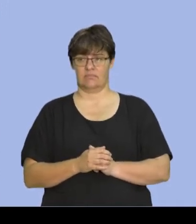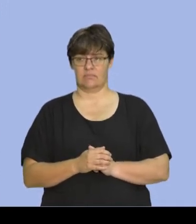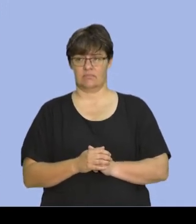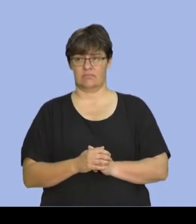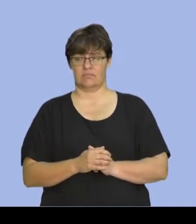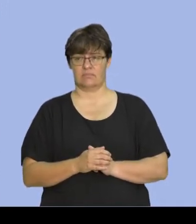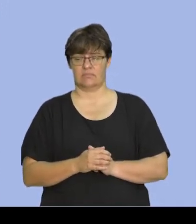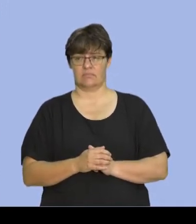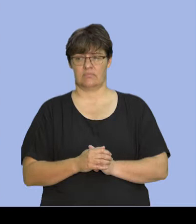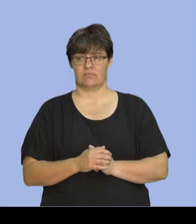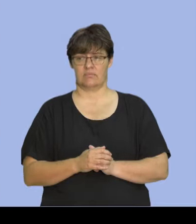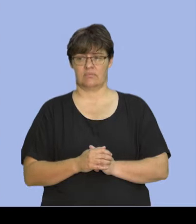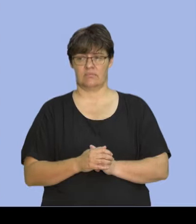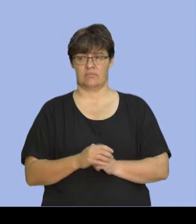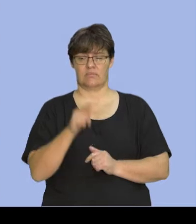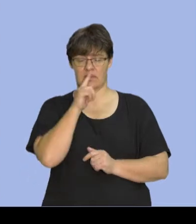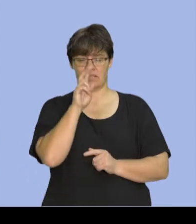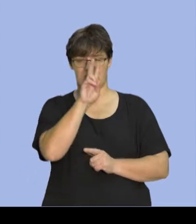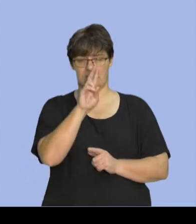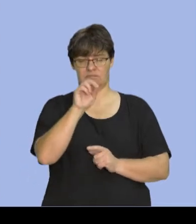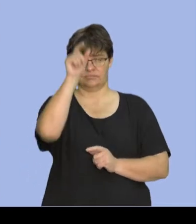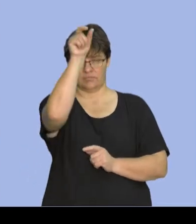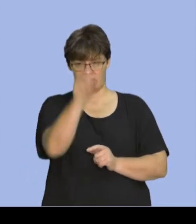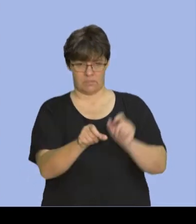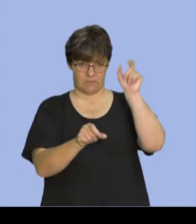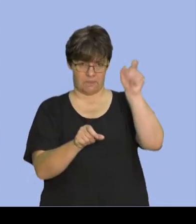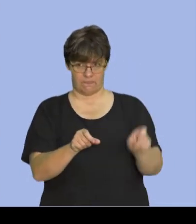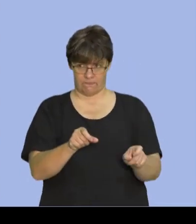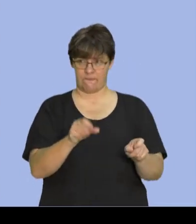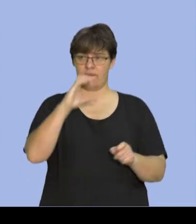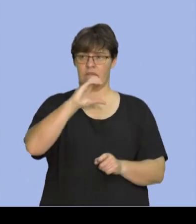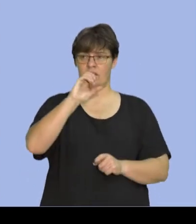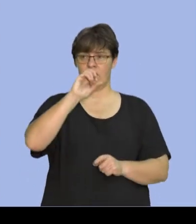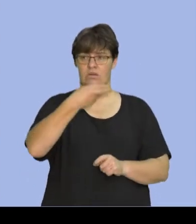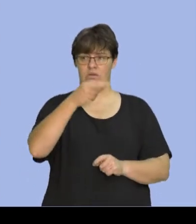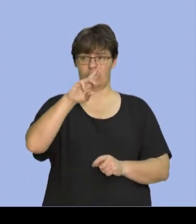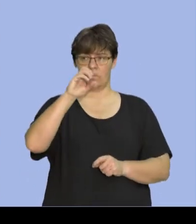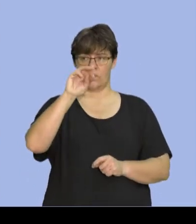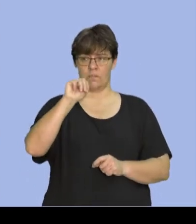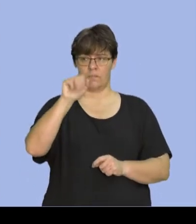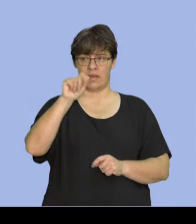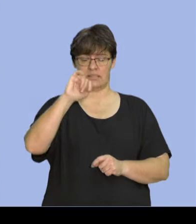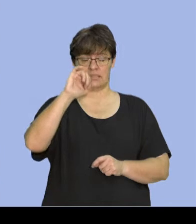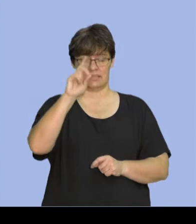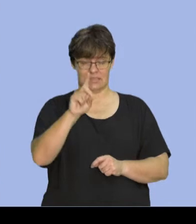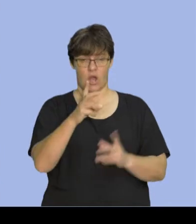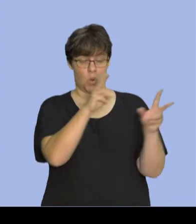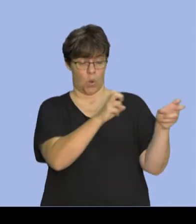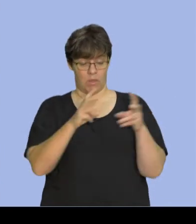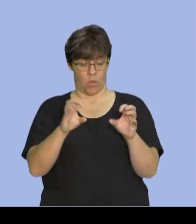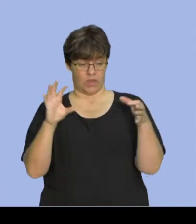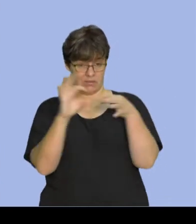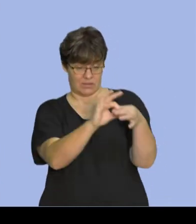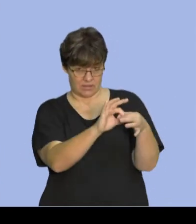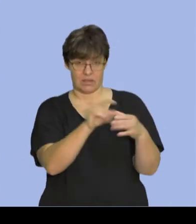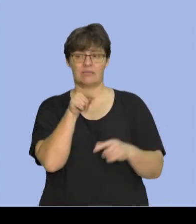and here we've got the centromere, which is what holds the copies together. So these two